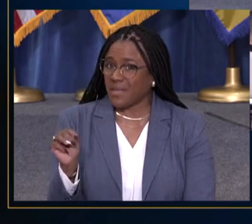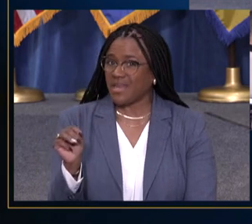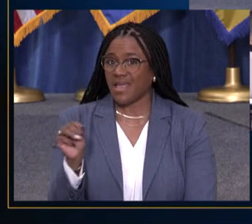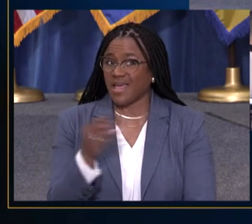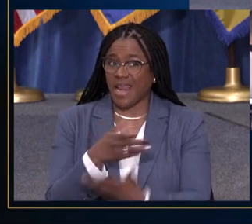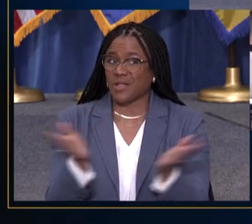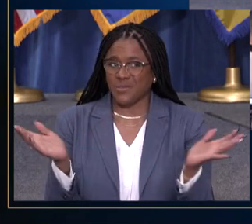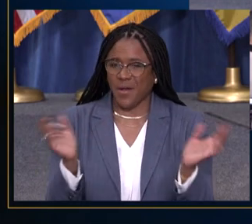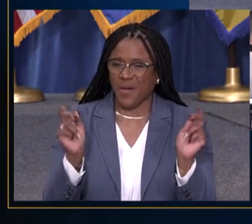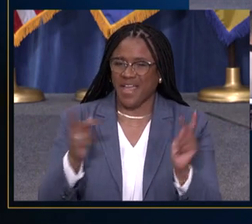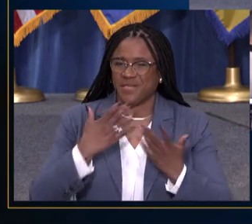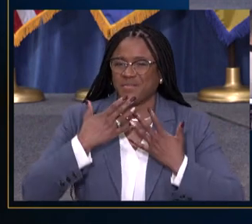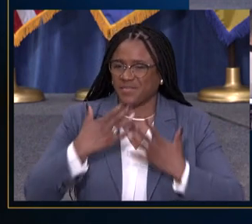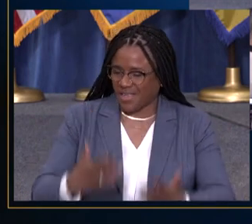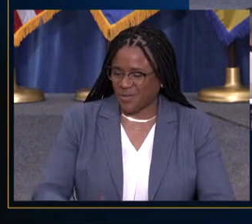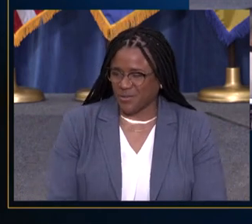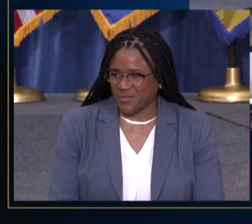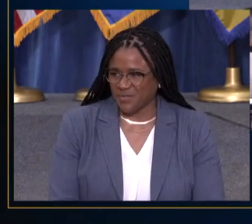elsewhere. Thank you.